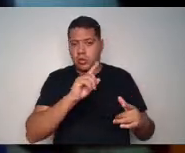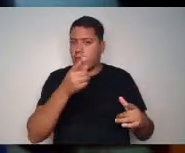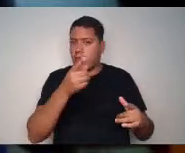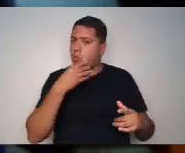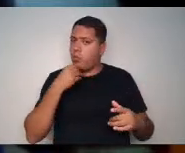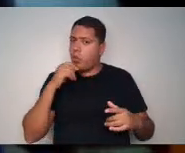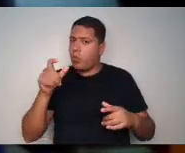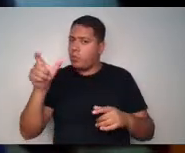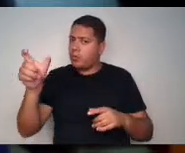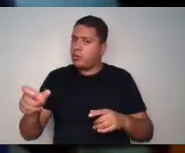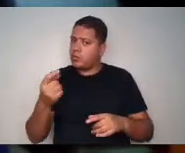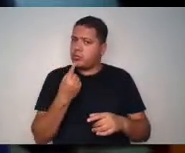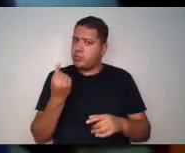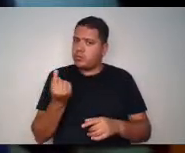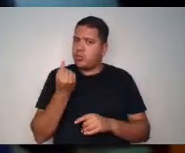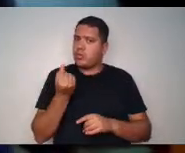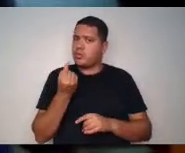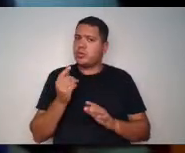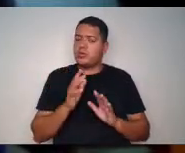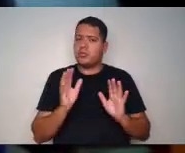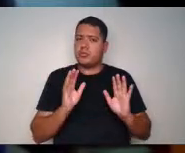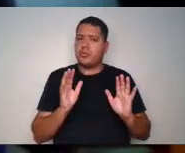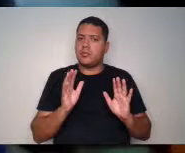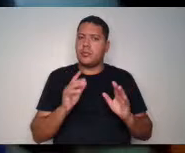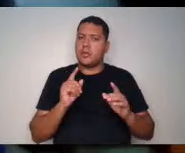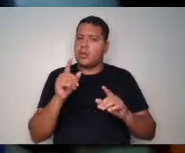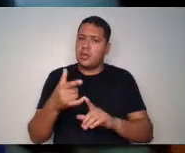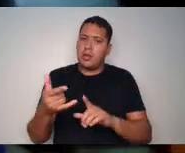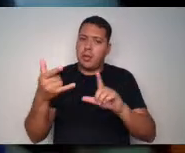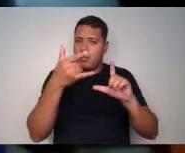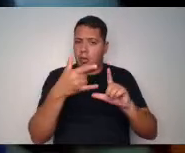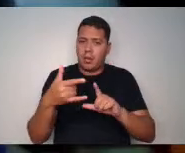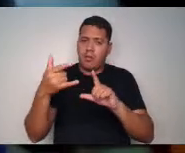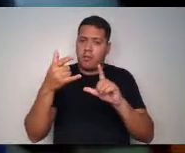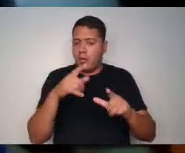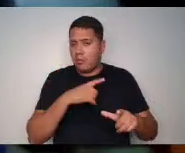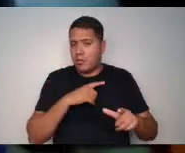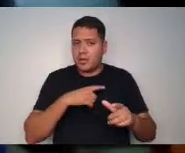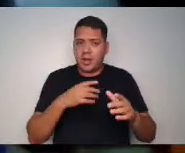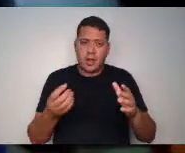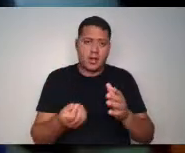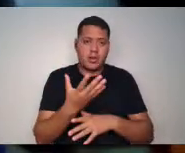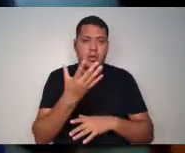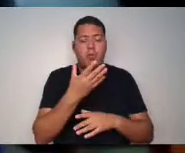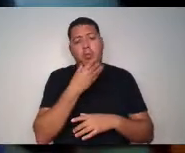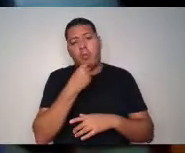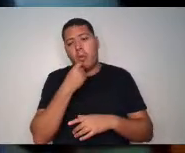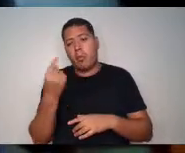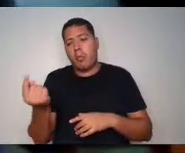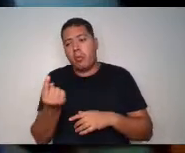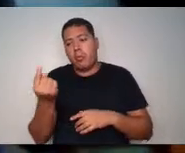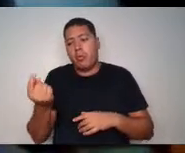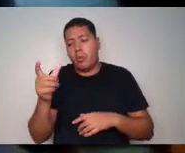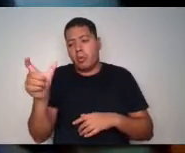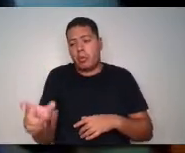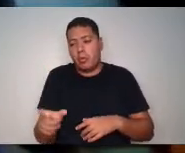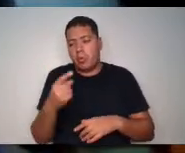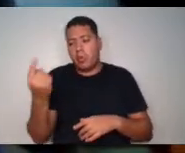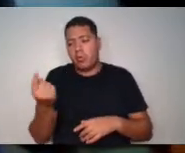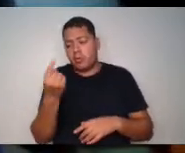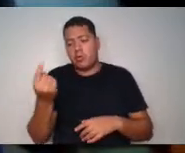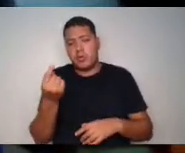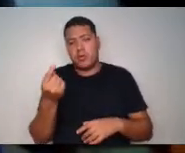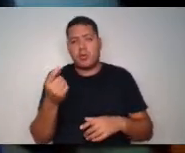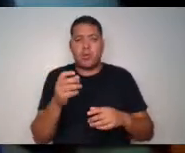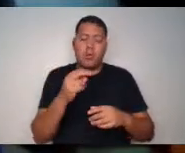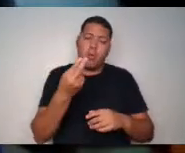of the solidary man and not the solitary man. And the digital platform basically wants to